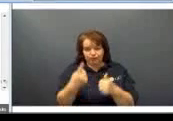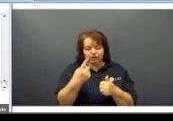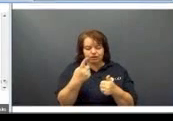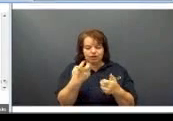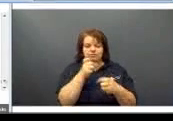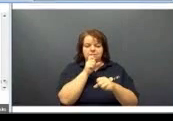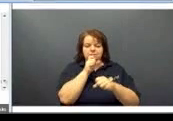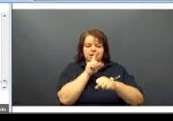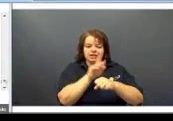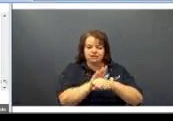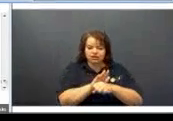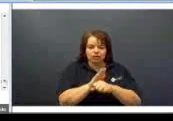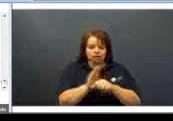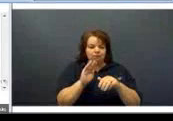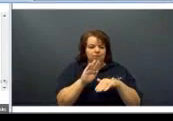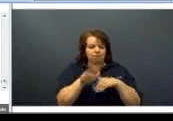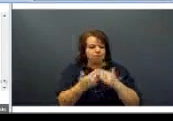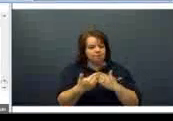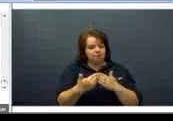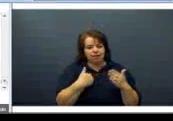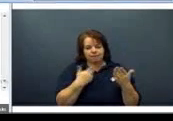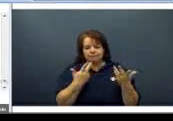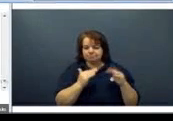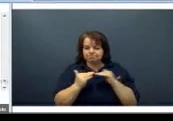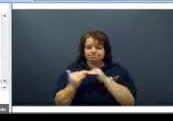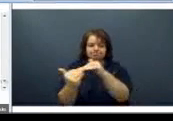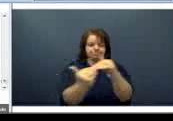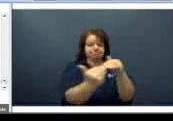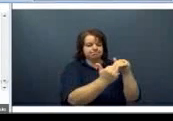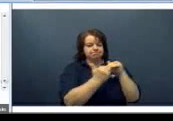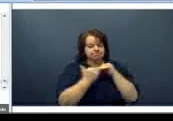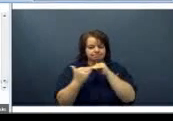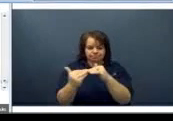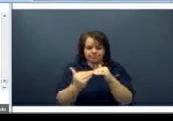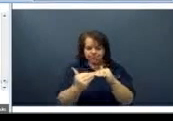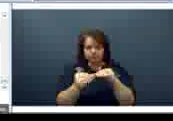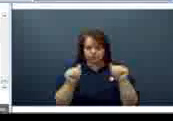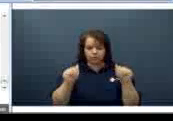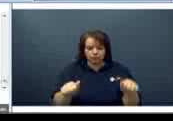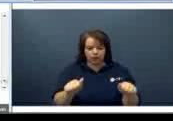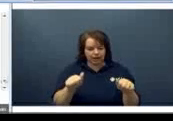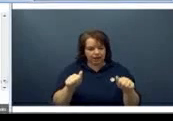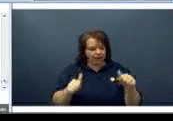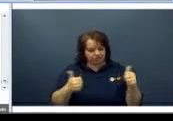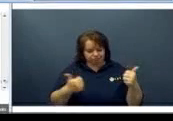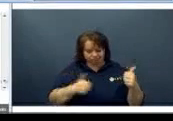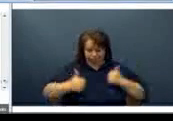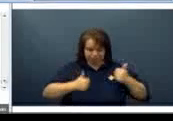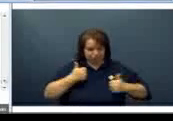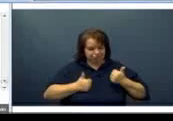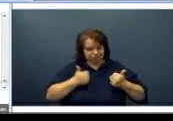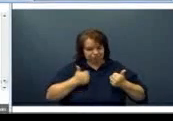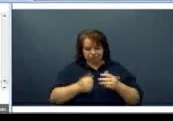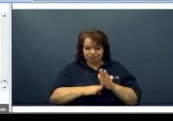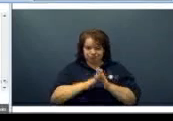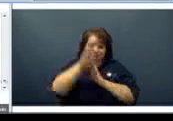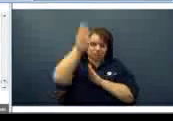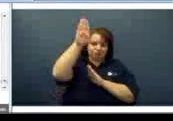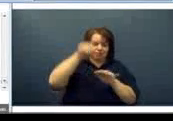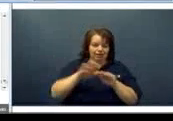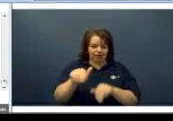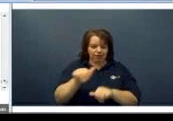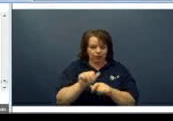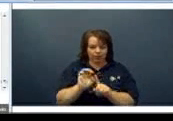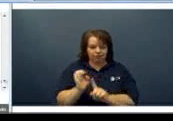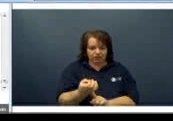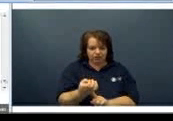for everyone, and we want to make sure that everyone has that same level playing ground so that they can thrive in